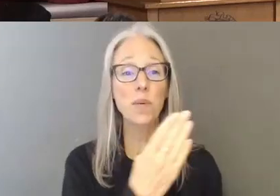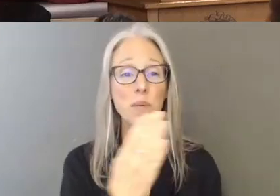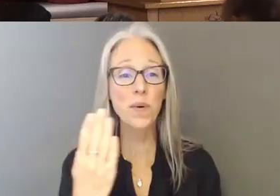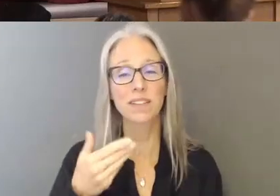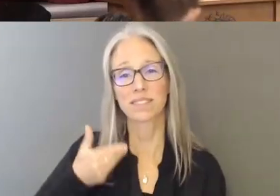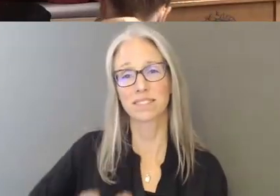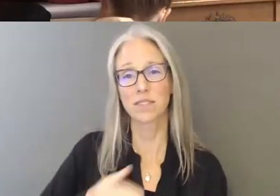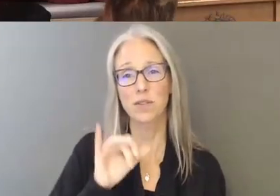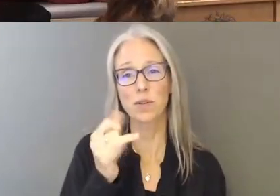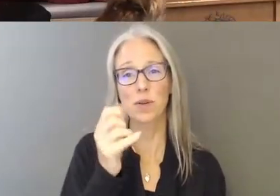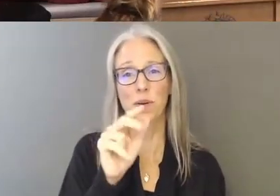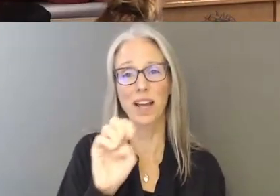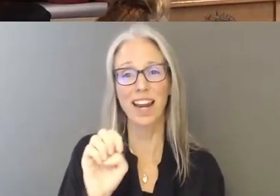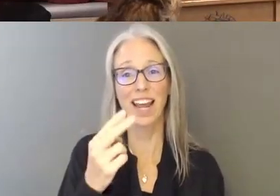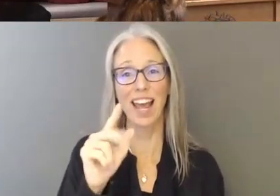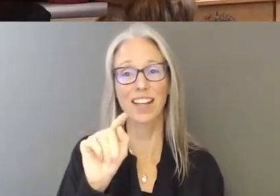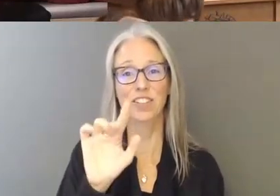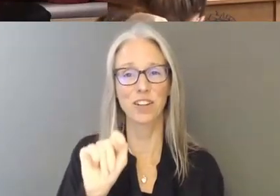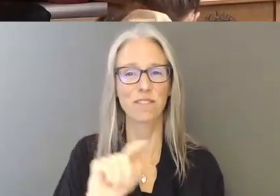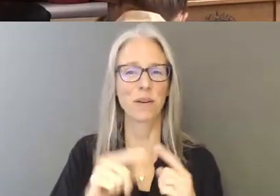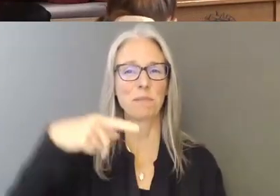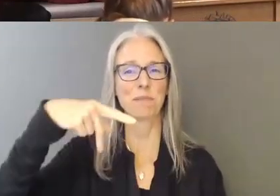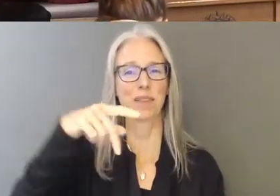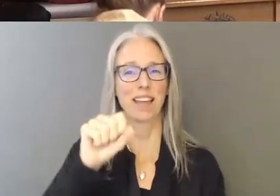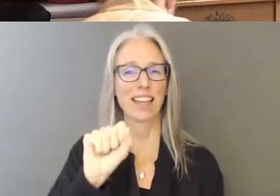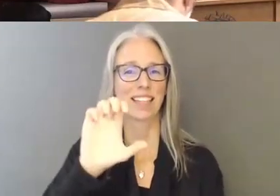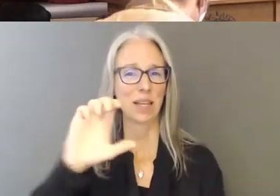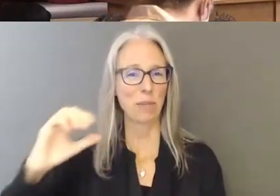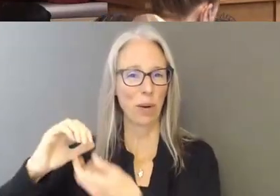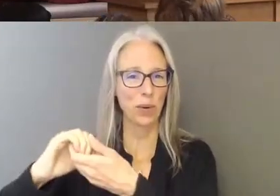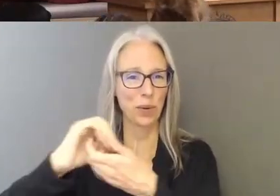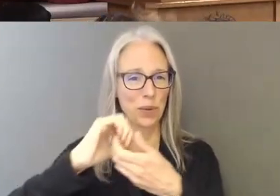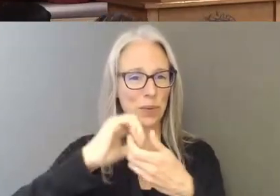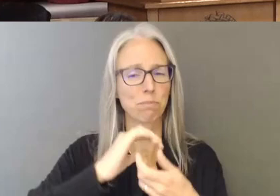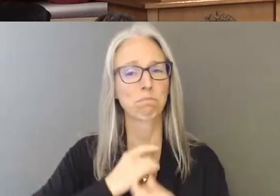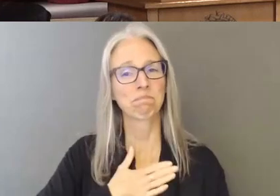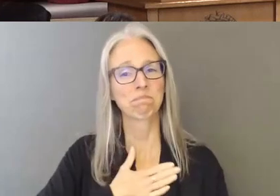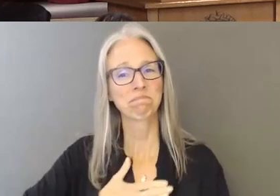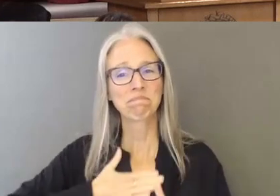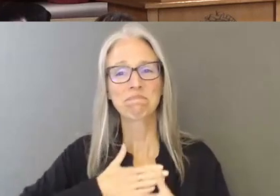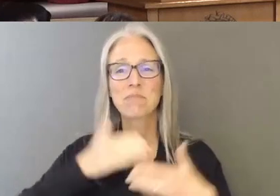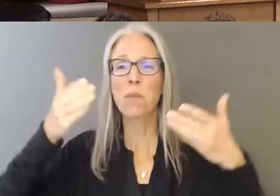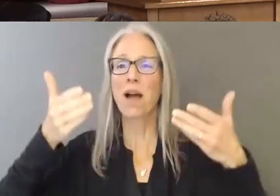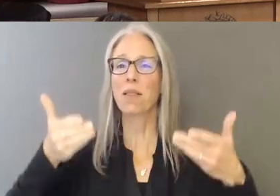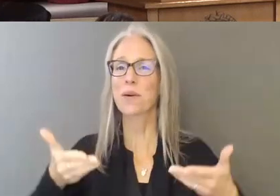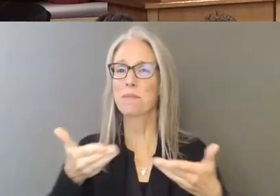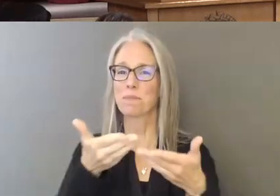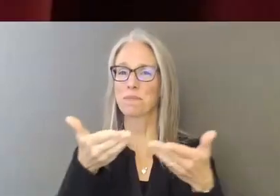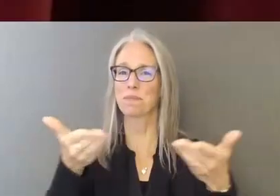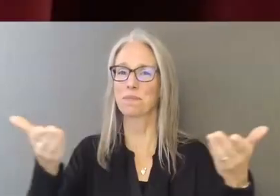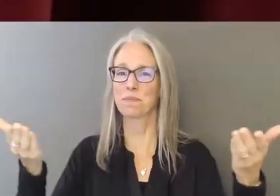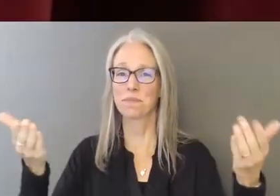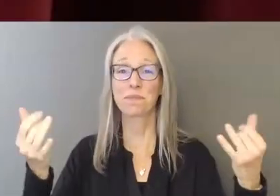I'm Joanne Hatchett from PSC Partners, and it is such a pleasure to welcome everyone and